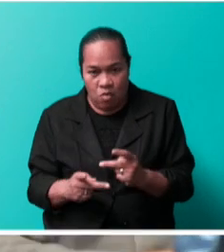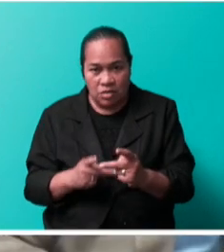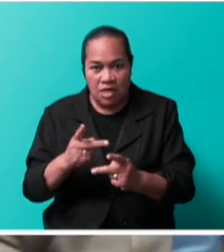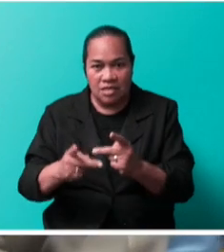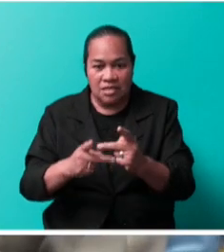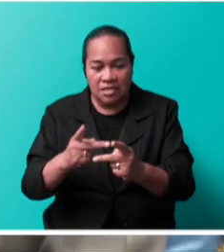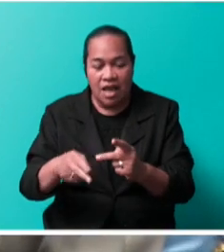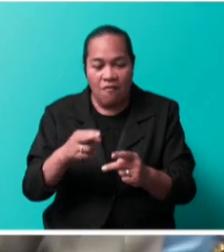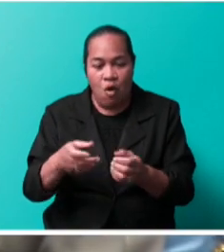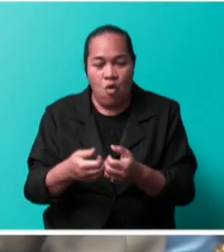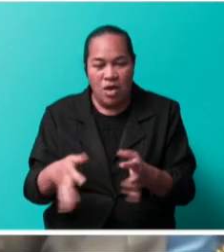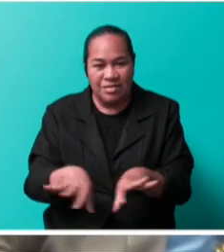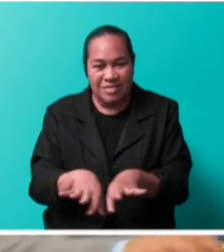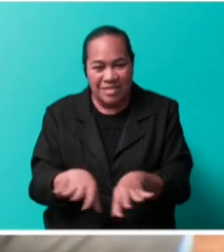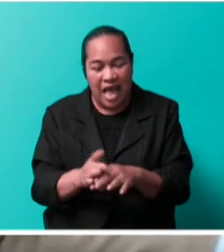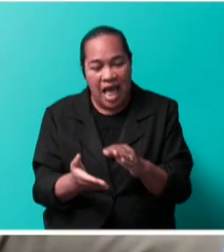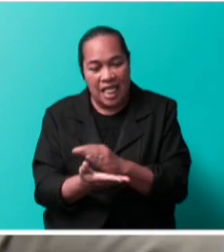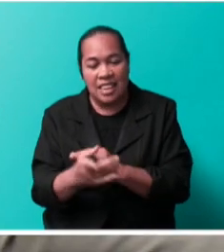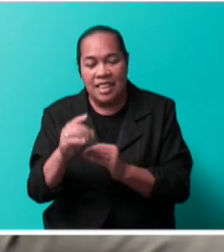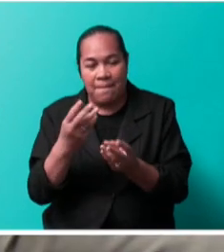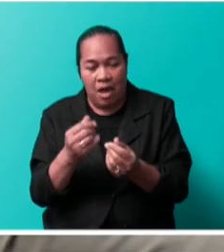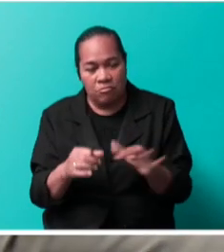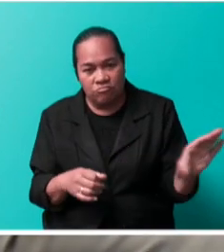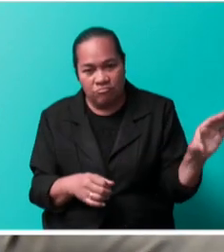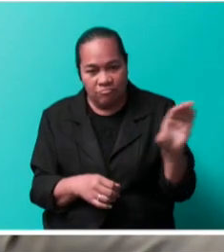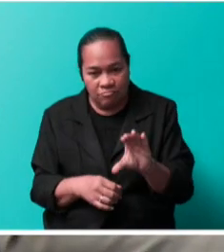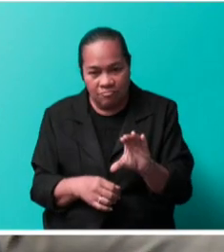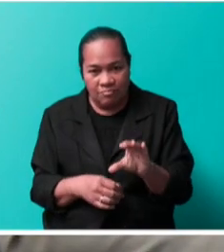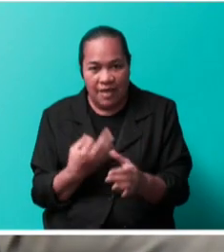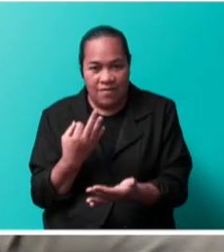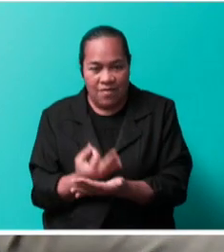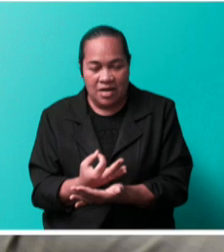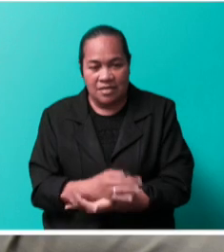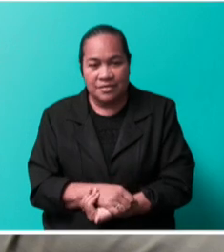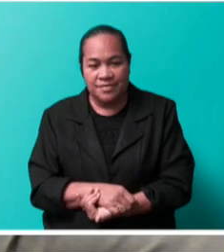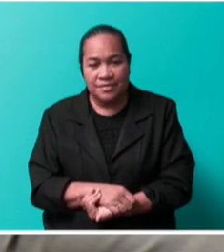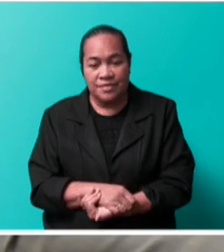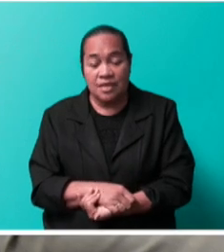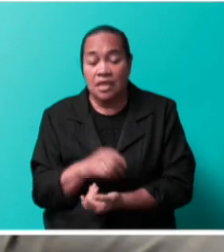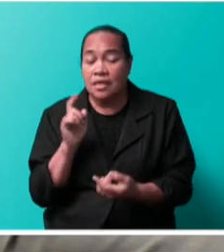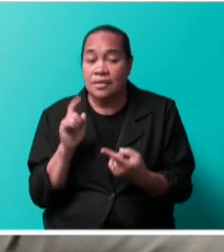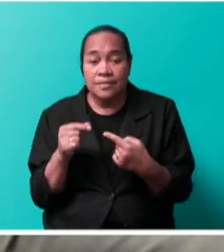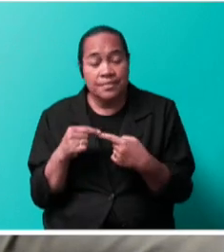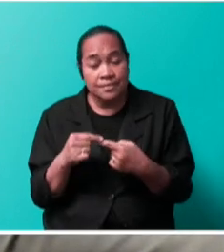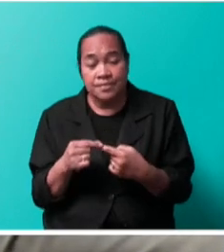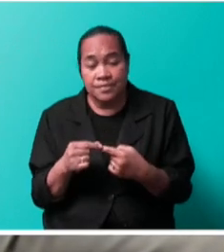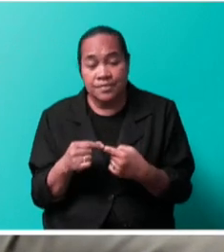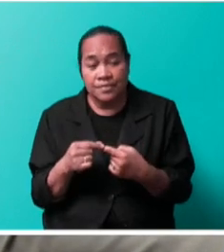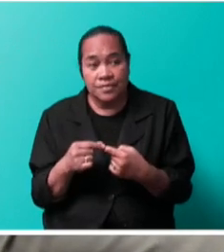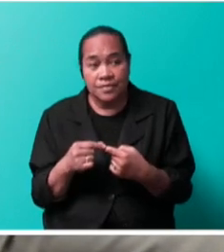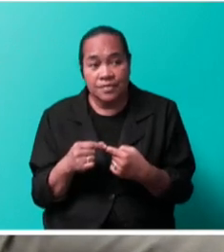management equipment under the grant, or funded under the grant. This includes preparation of